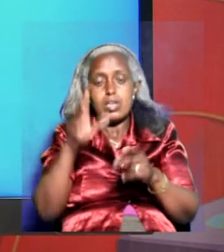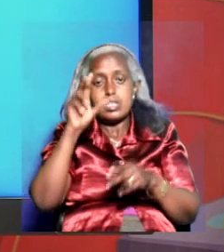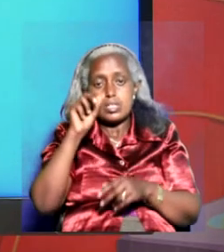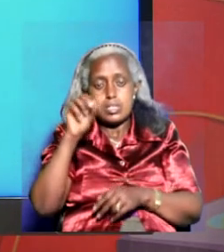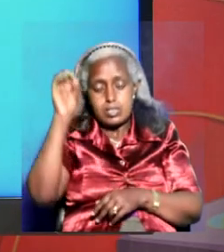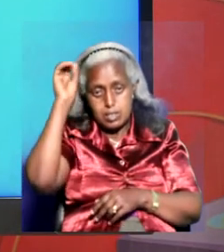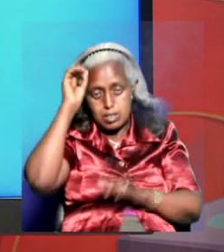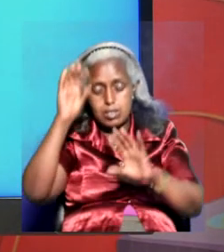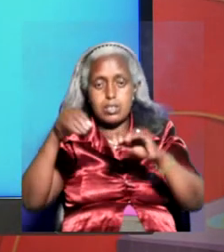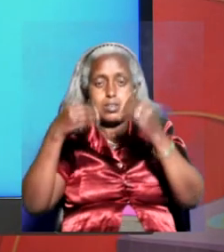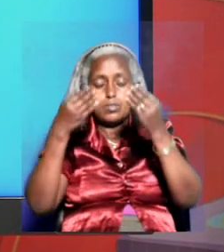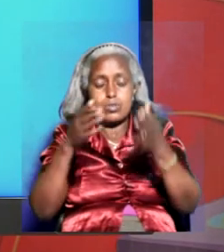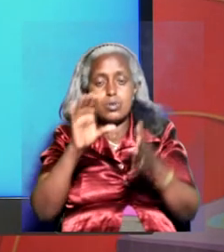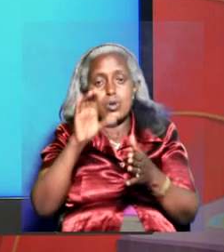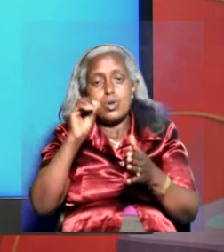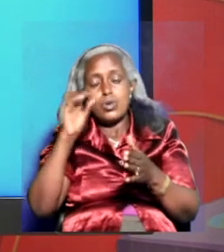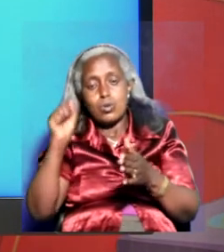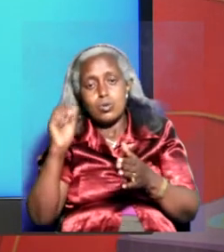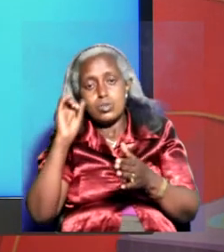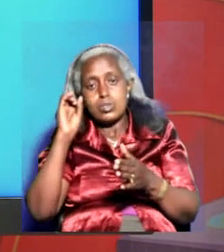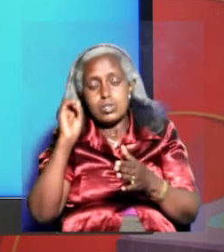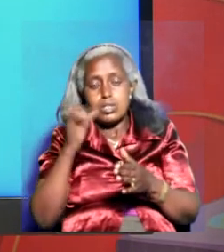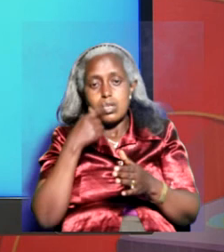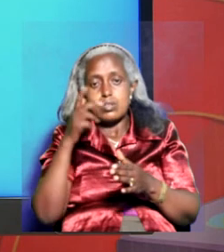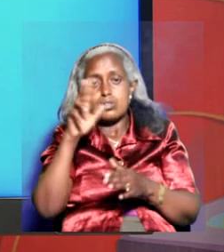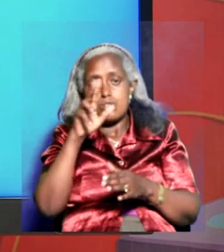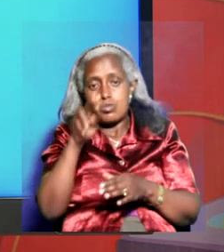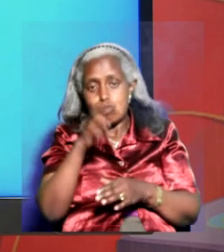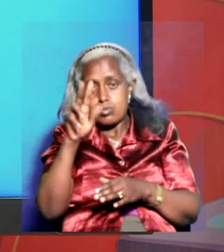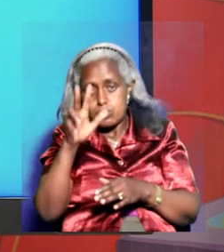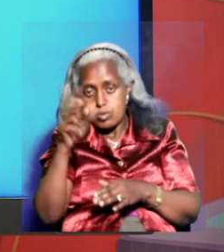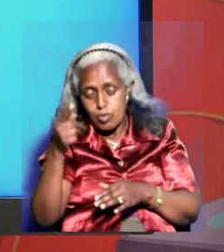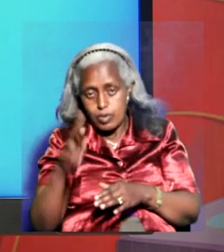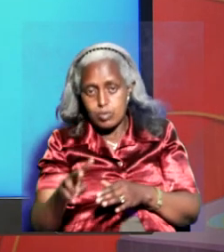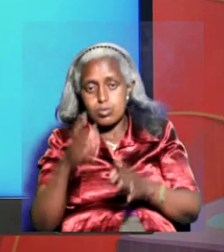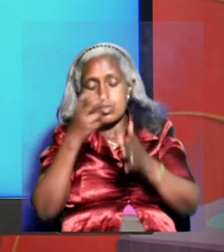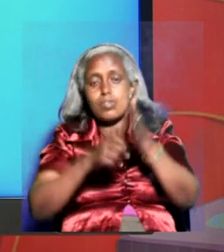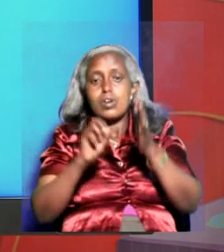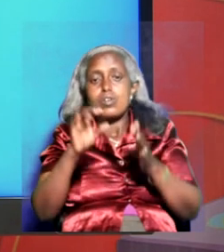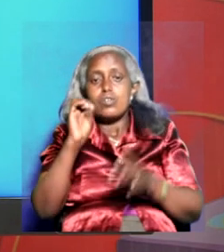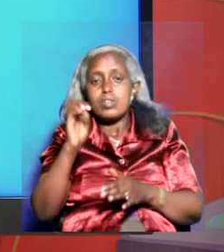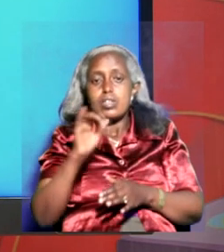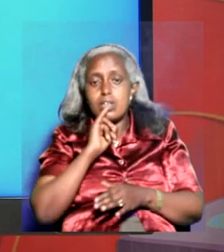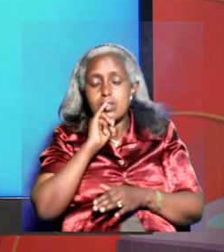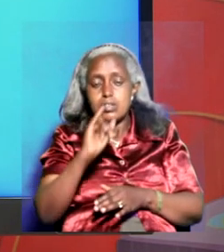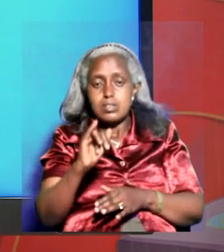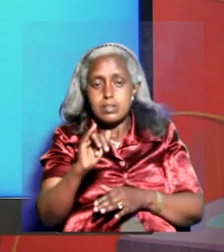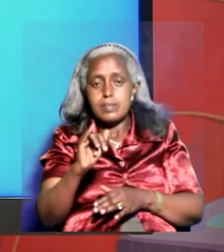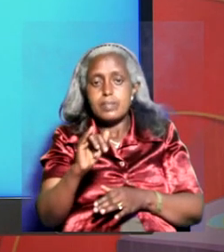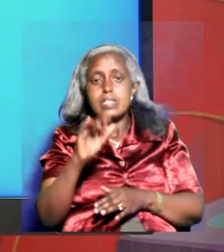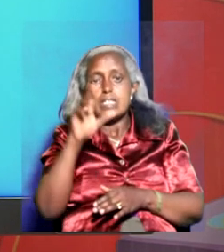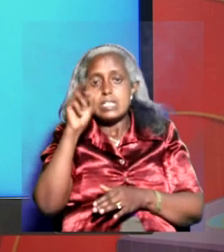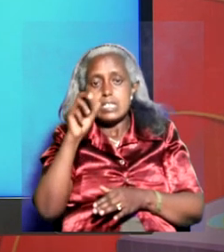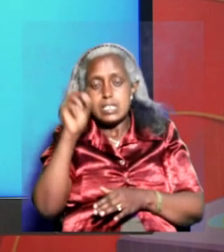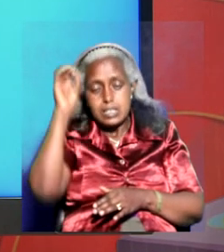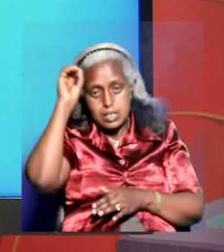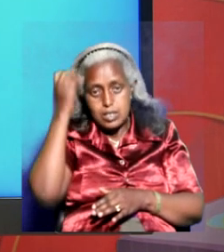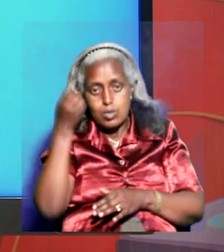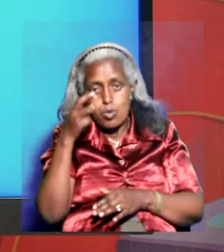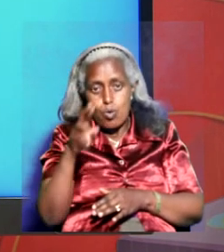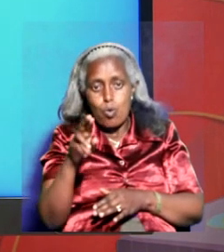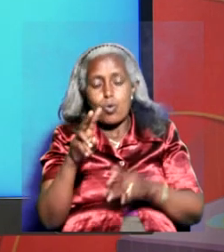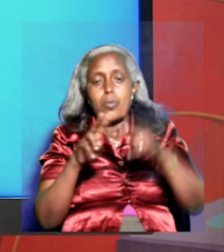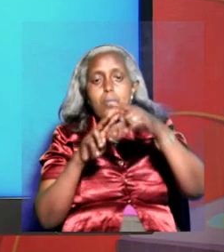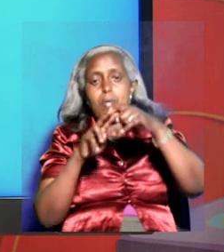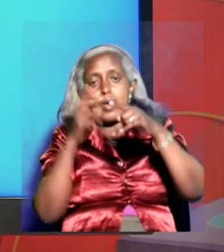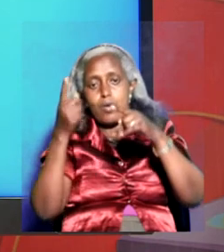you cos theta to be root 3 over 2. Therefore, the value of the theta here it is 30 degree, or it is